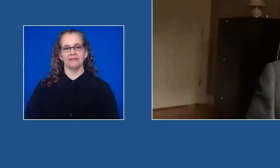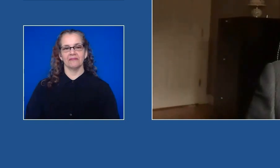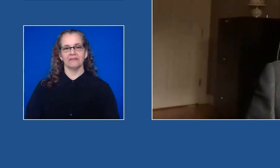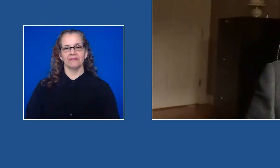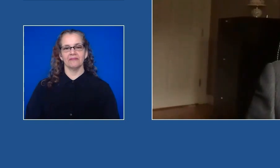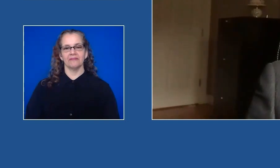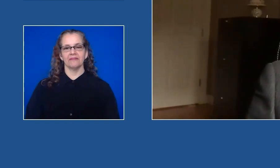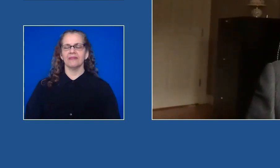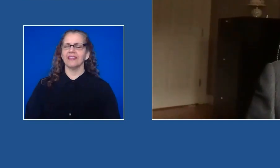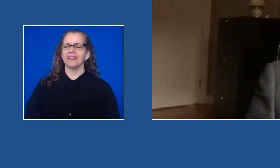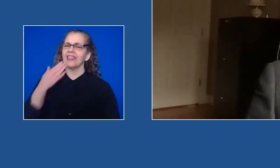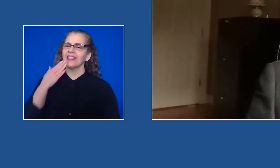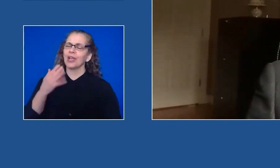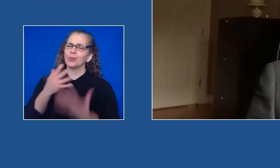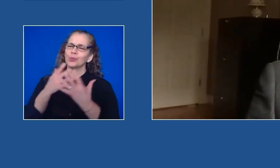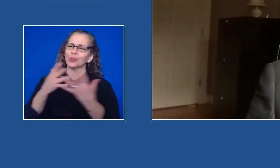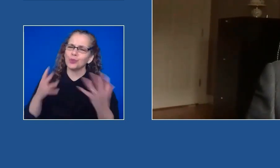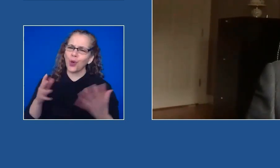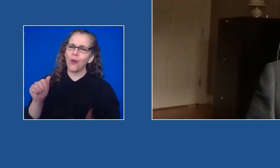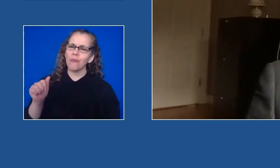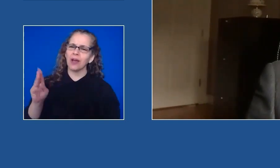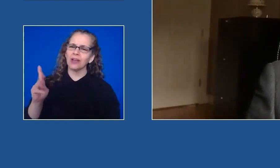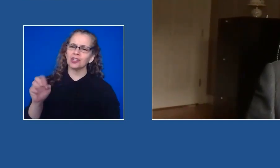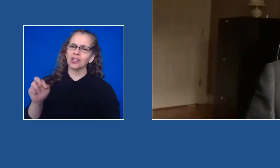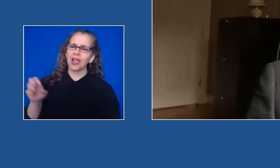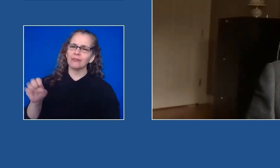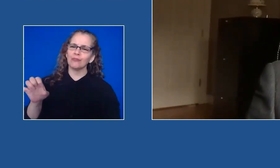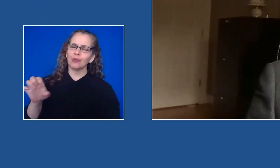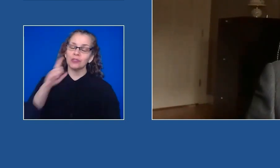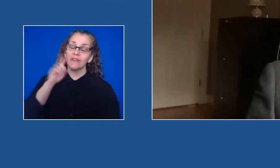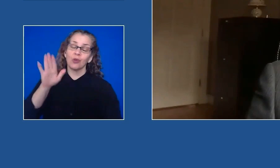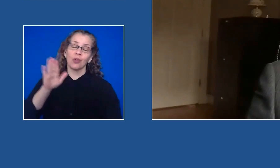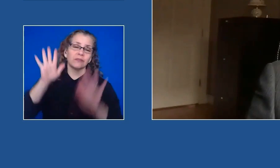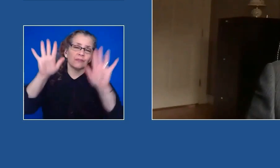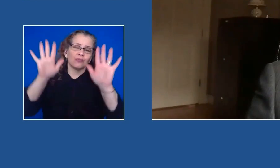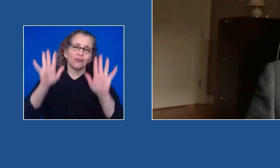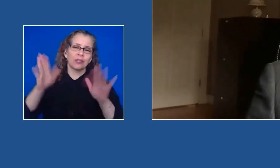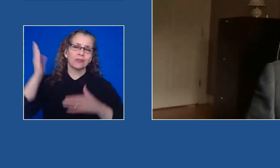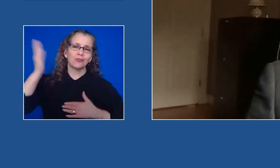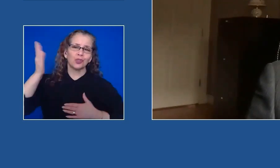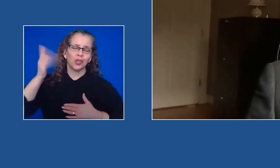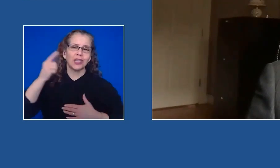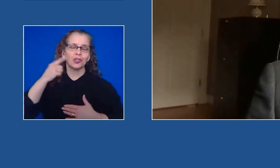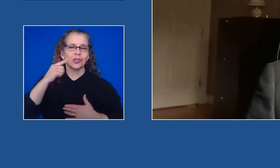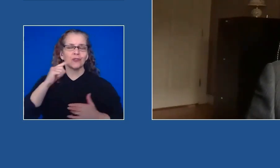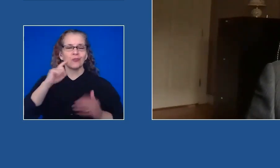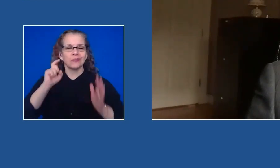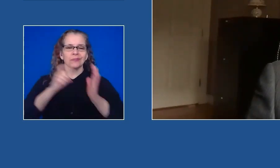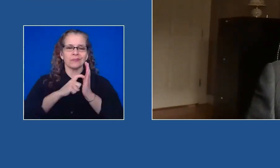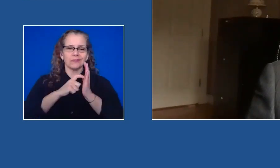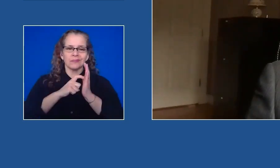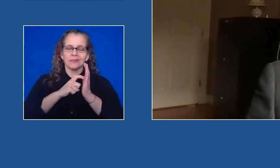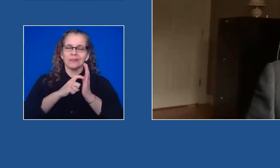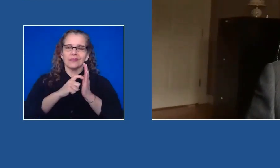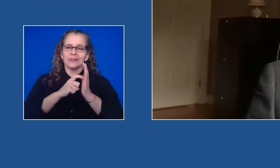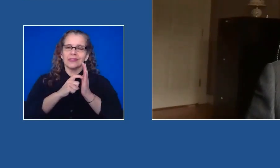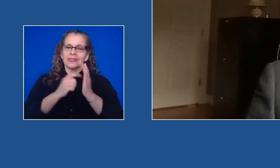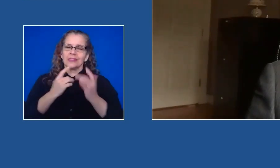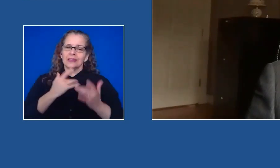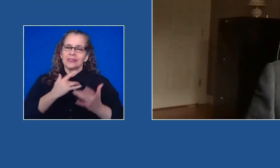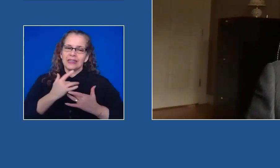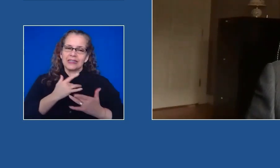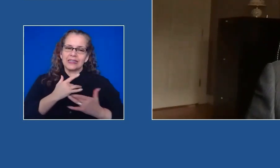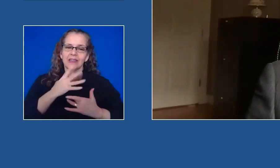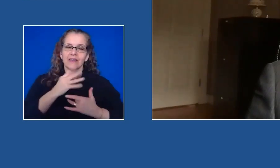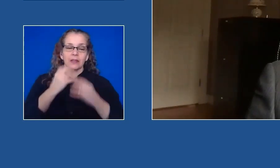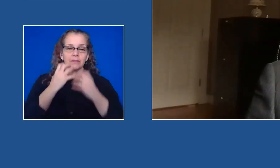Thank you so much, Ambrose, for that incredible presentation and for highlighting such a sensitive yet really crucial topic. And unsurprisingly, the audience